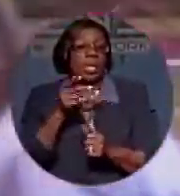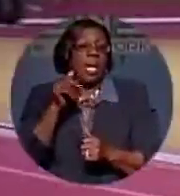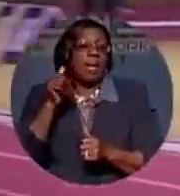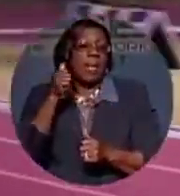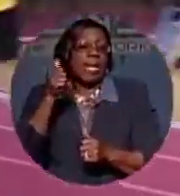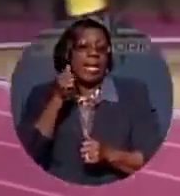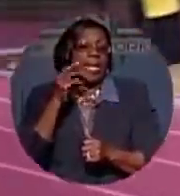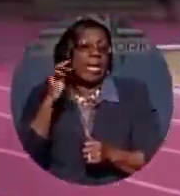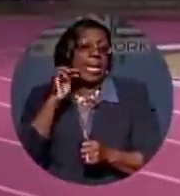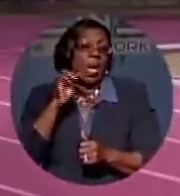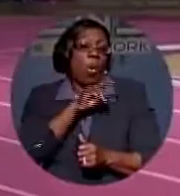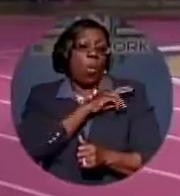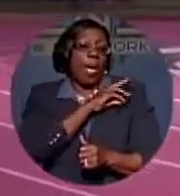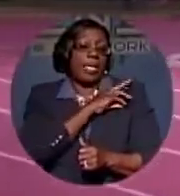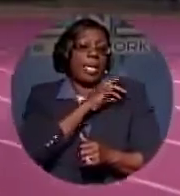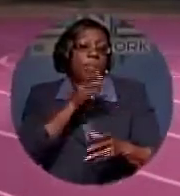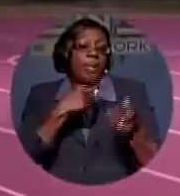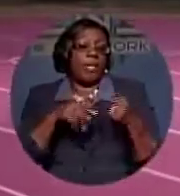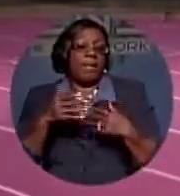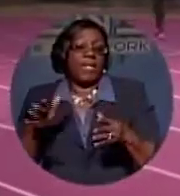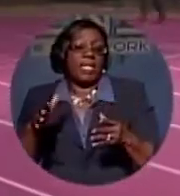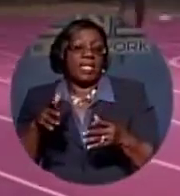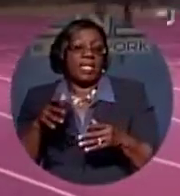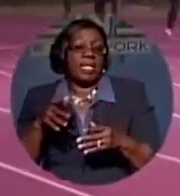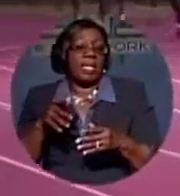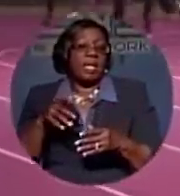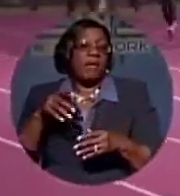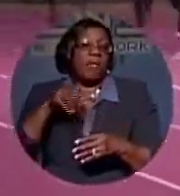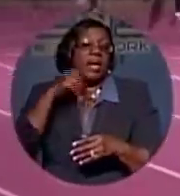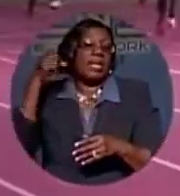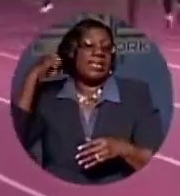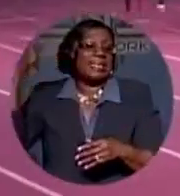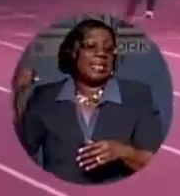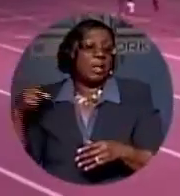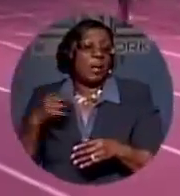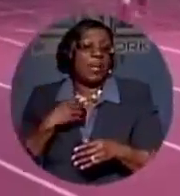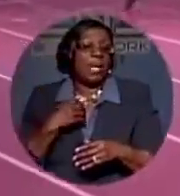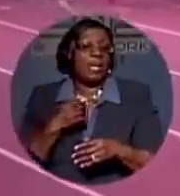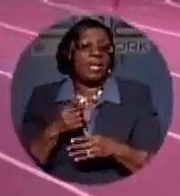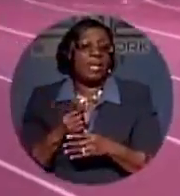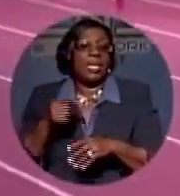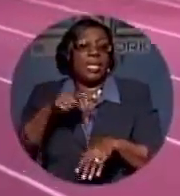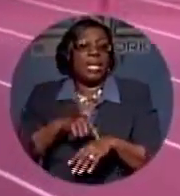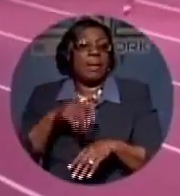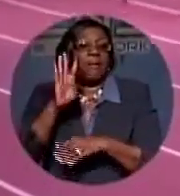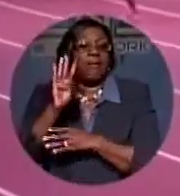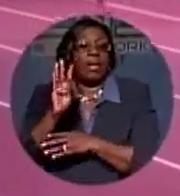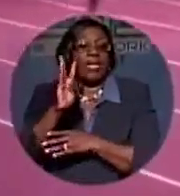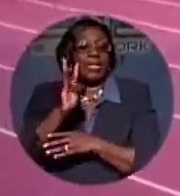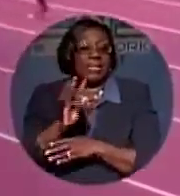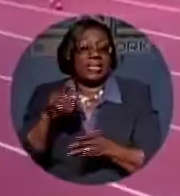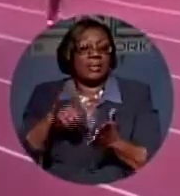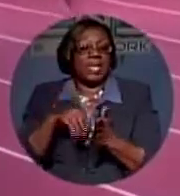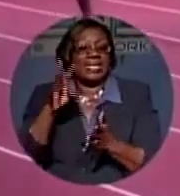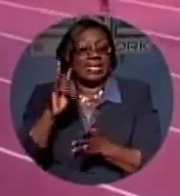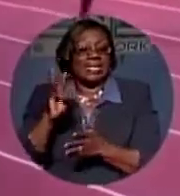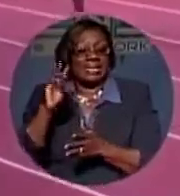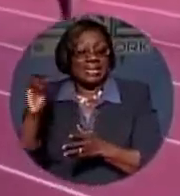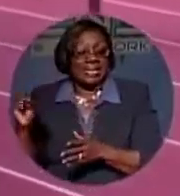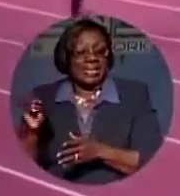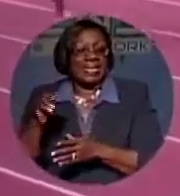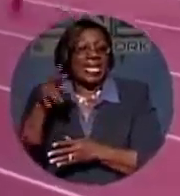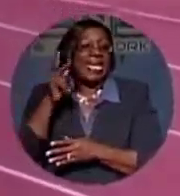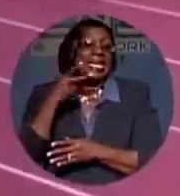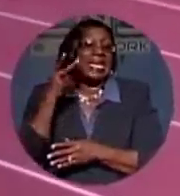White. And bringing it home for Team Bahamas for a silver medal in a time of 46.66 seconds, Kiana